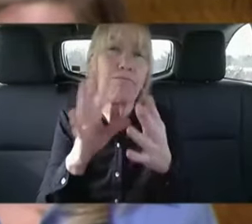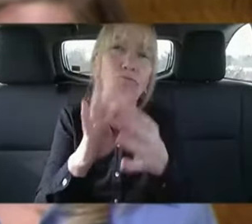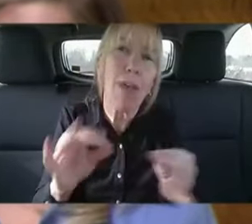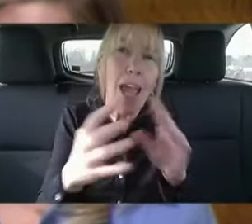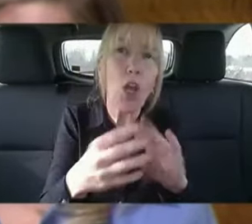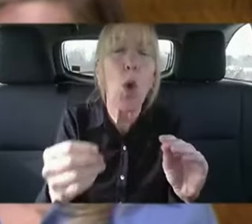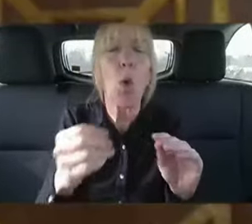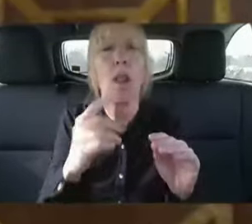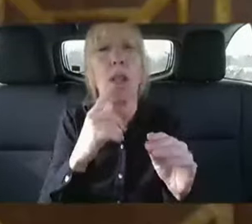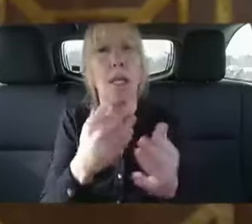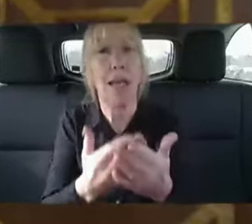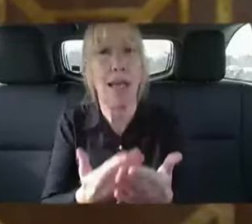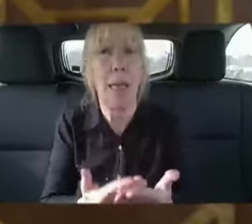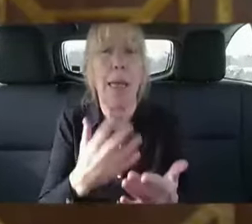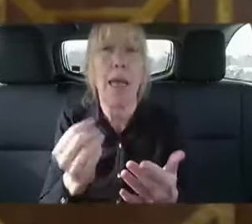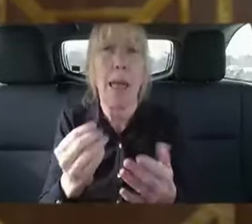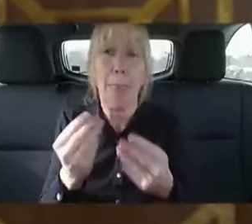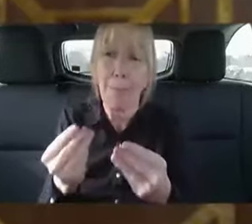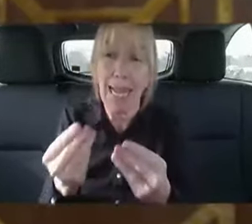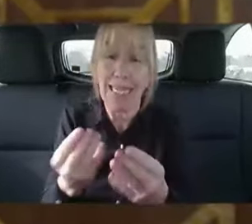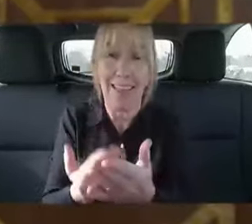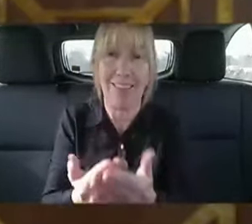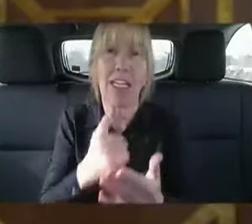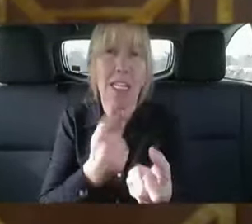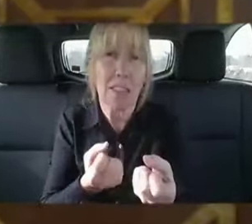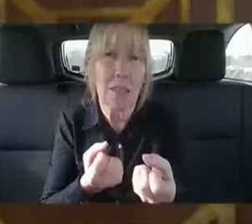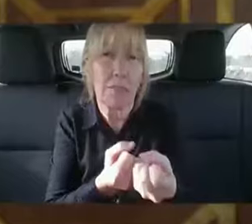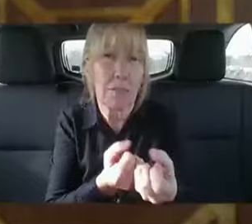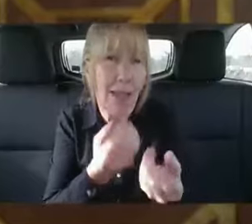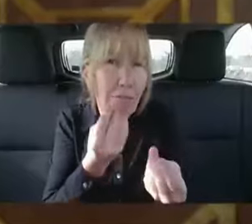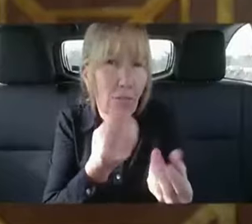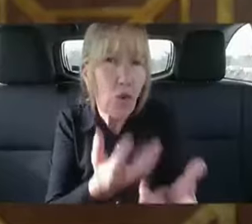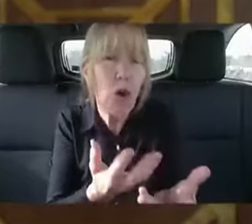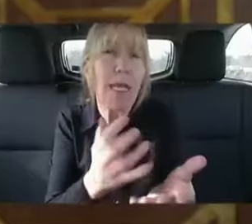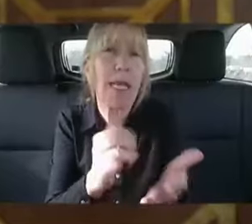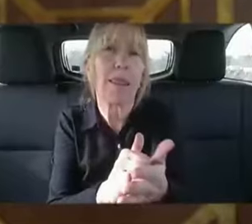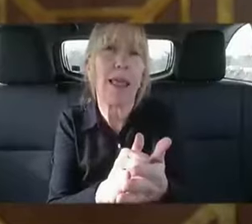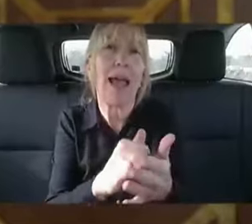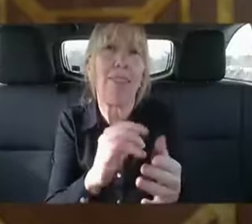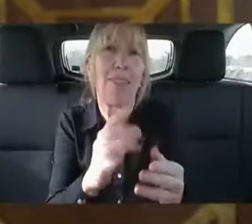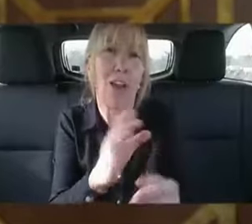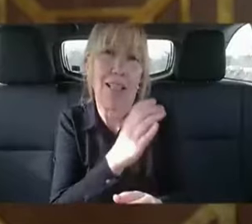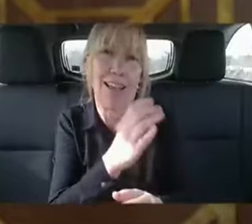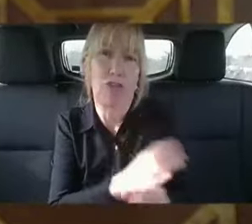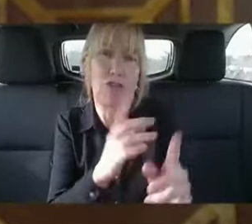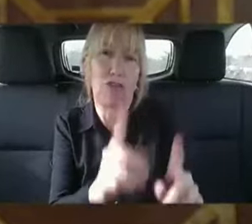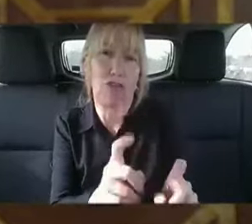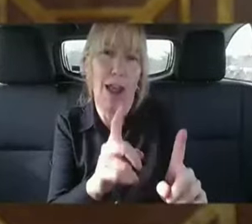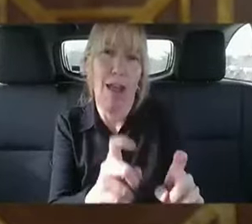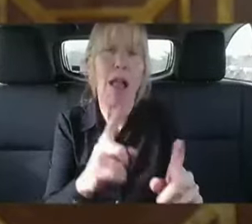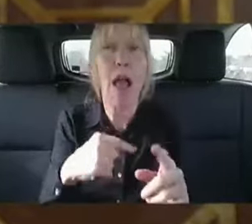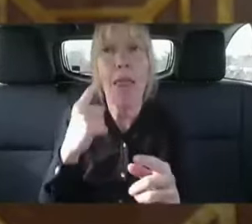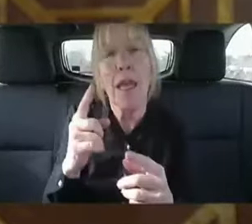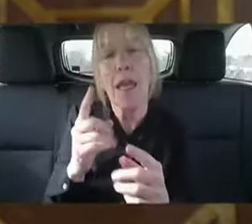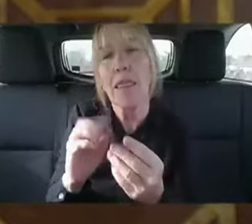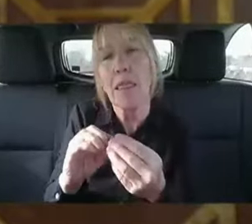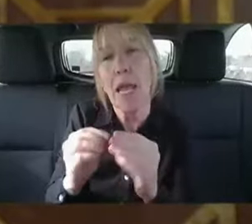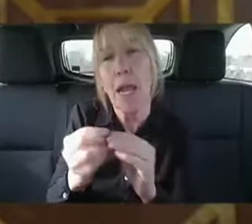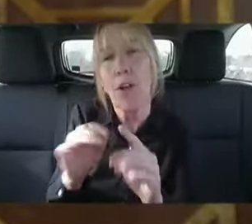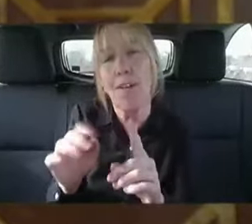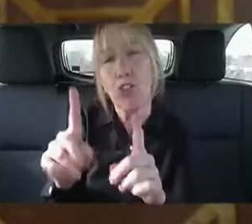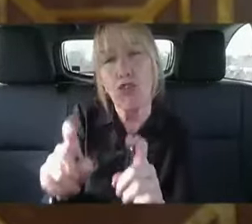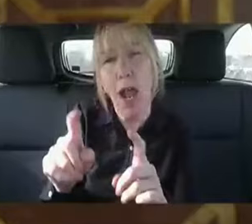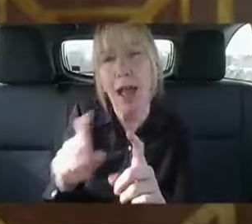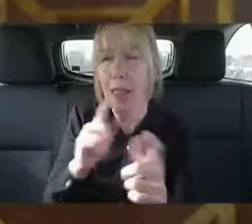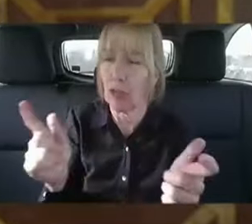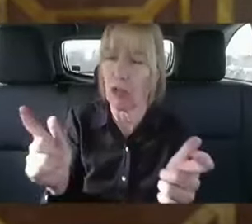mechanistic evidence is informing the development of clinical trials. I think the point, though, is that the number of trials that are now currently planned or ongoing is too small and